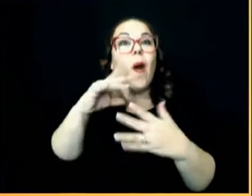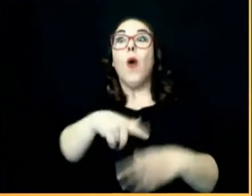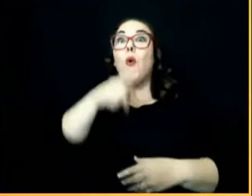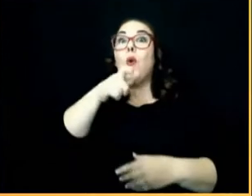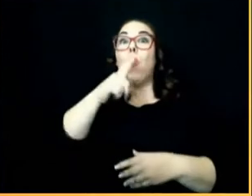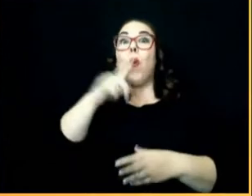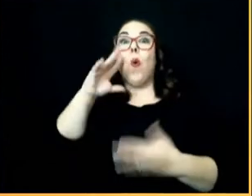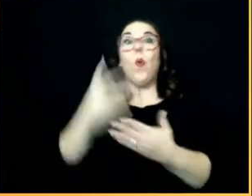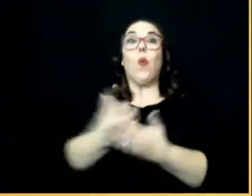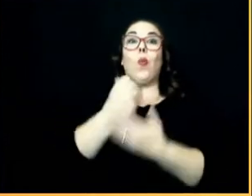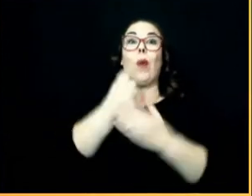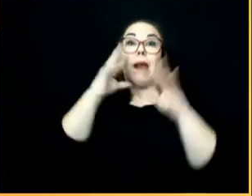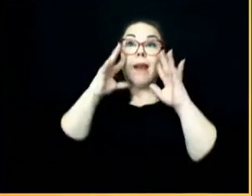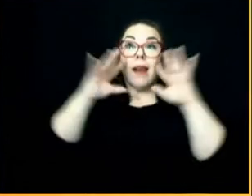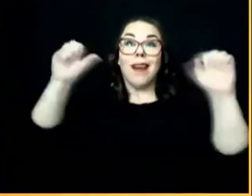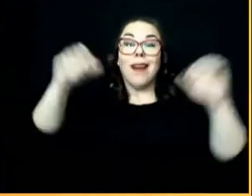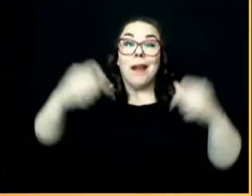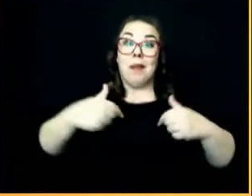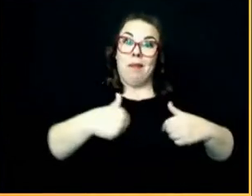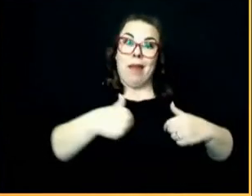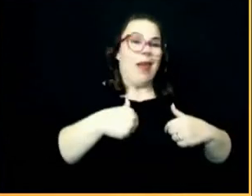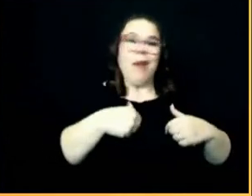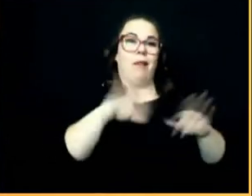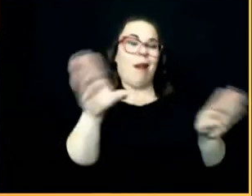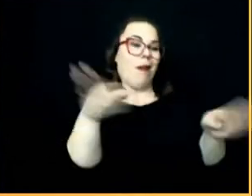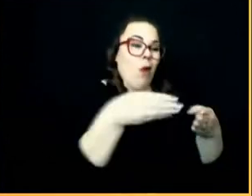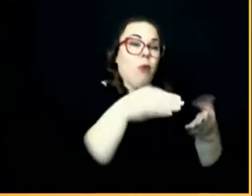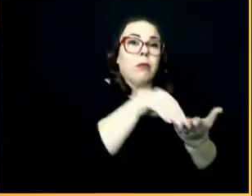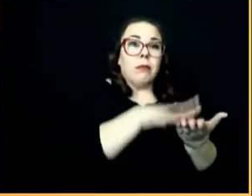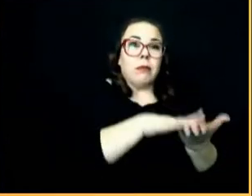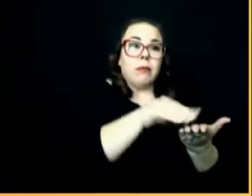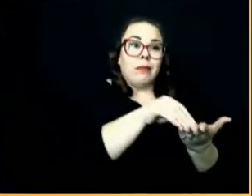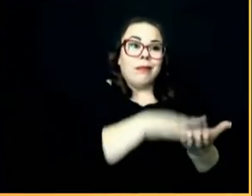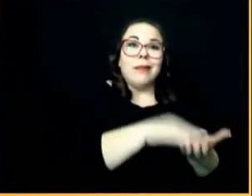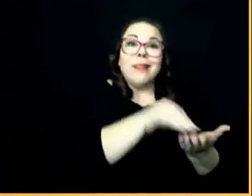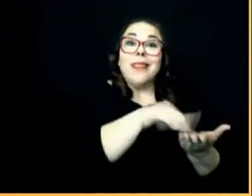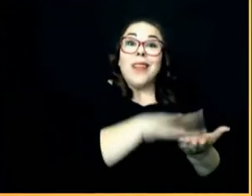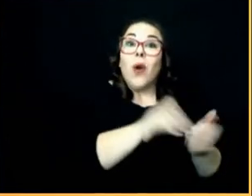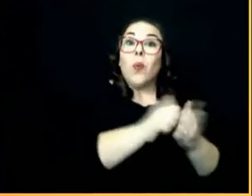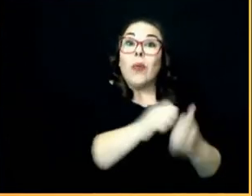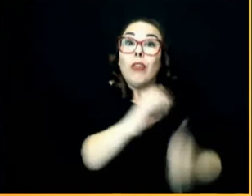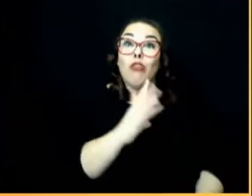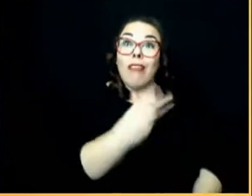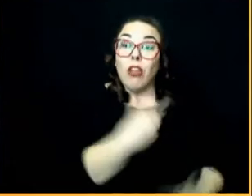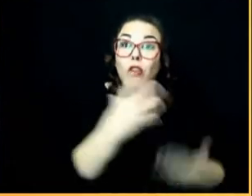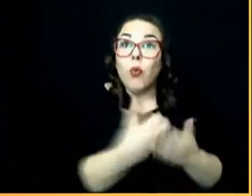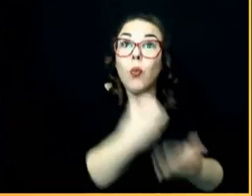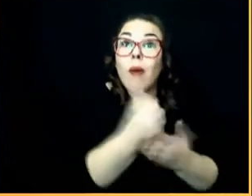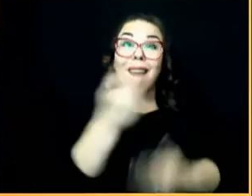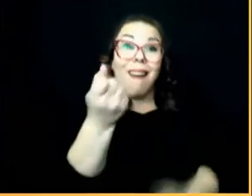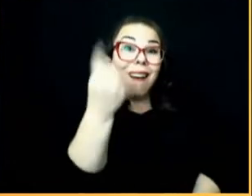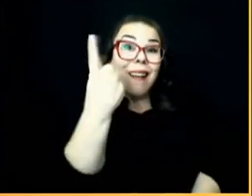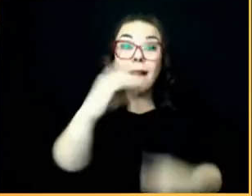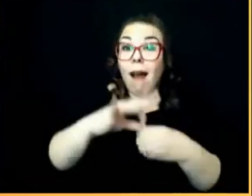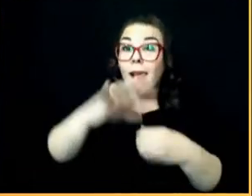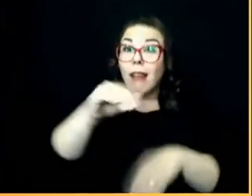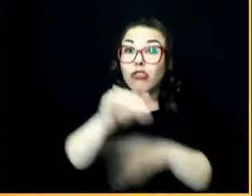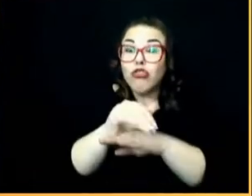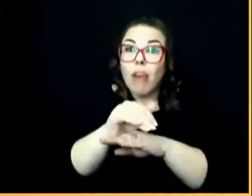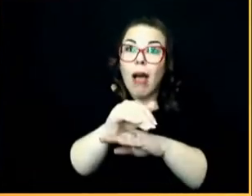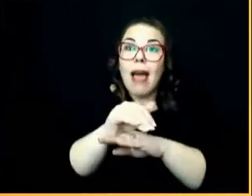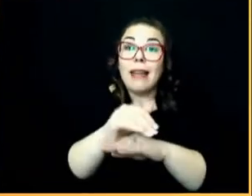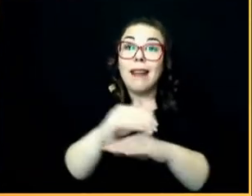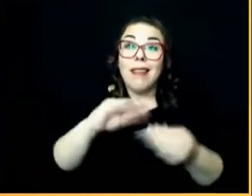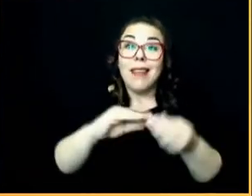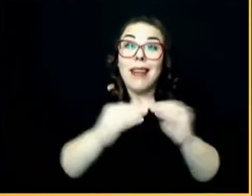happened was transgender representation in state legislatures nearly doubled on election night. So we saw,